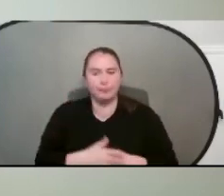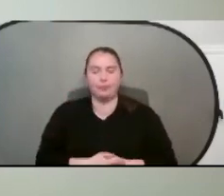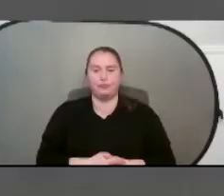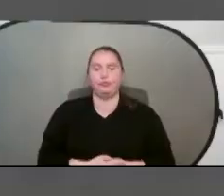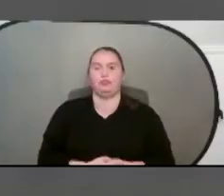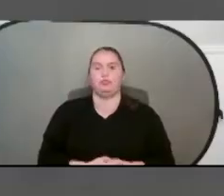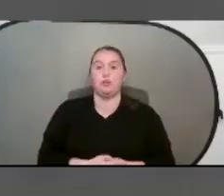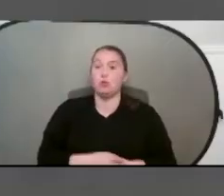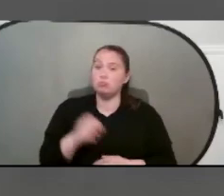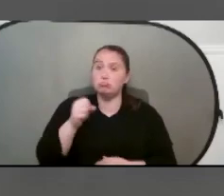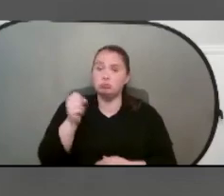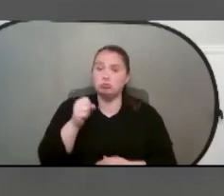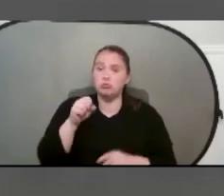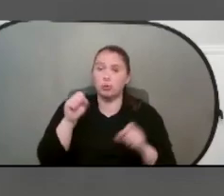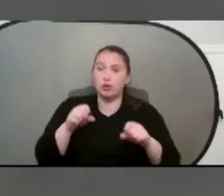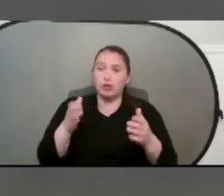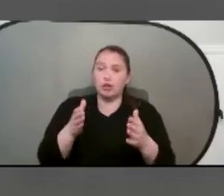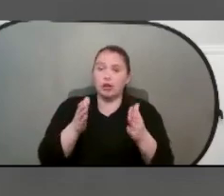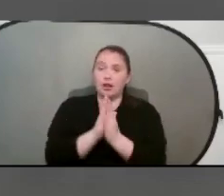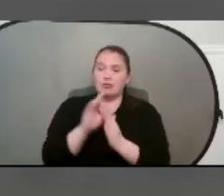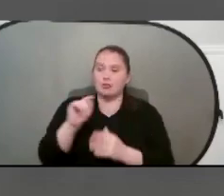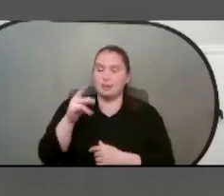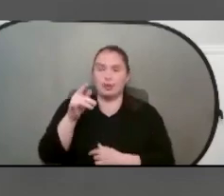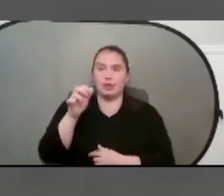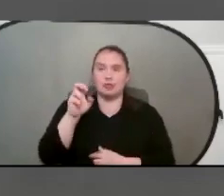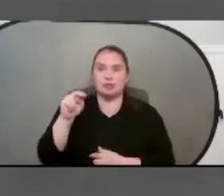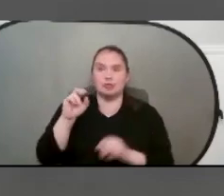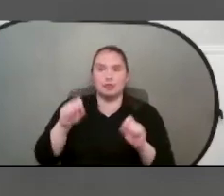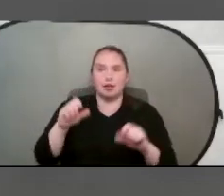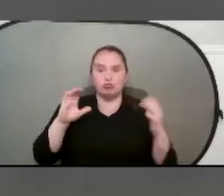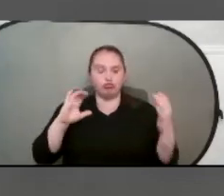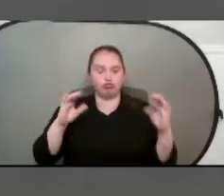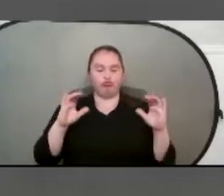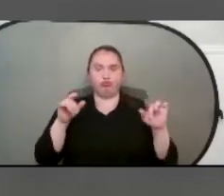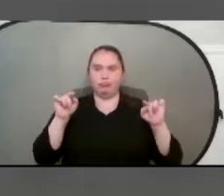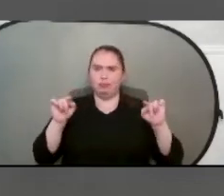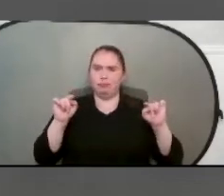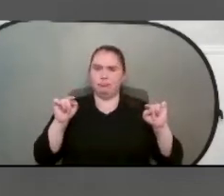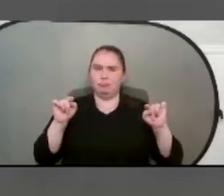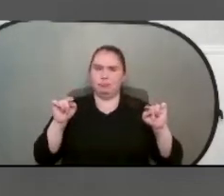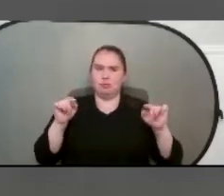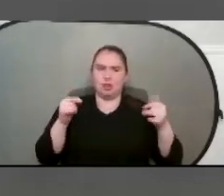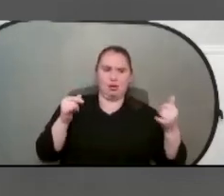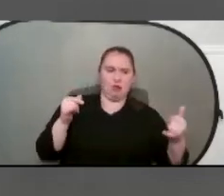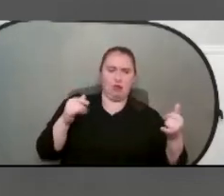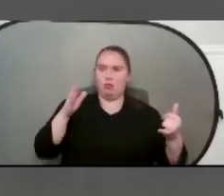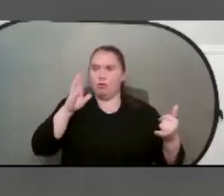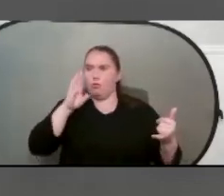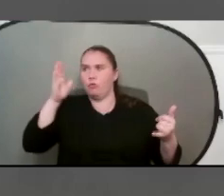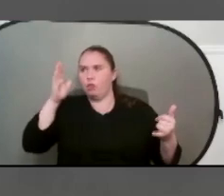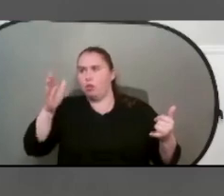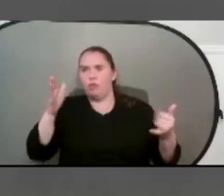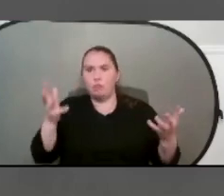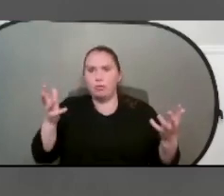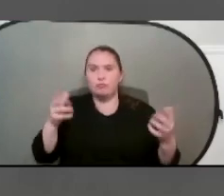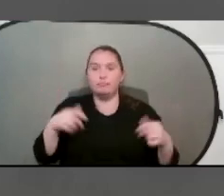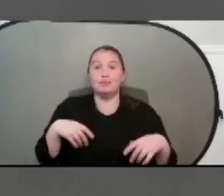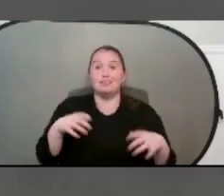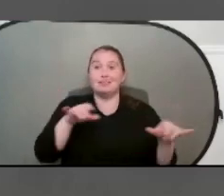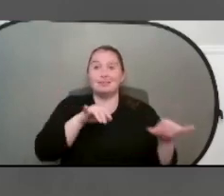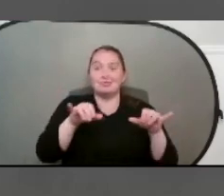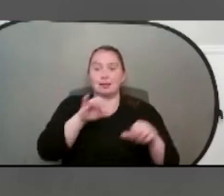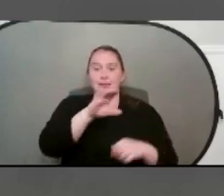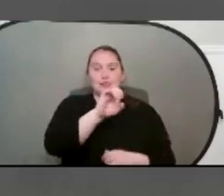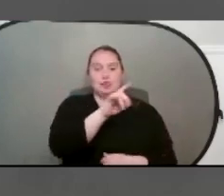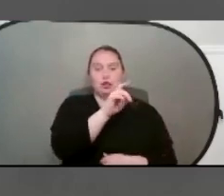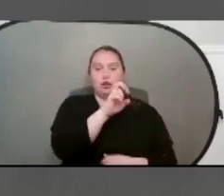Yeah, we can have Templeton pull those together similar for comparison to see, just like we learned that a lot of the Cedar Ridge or